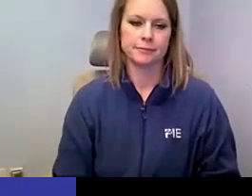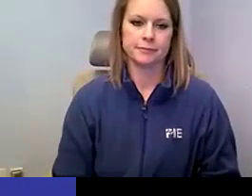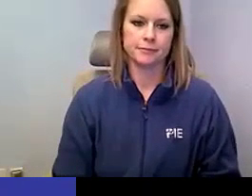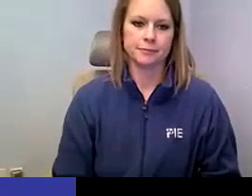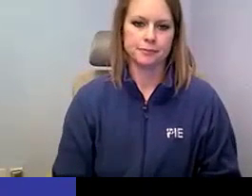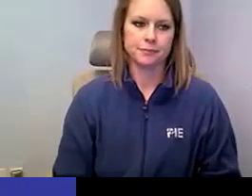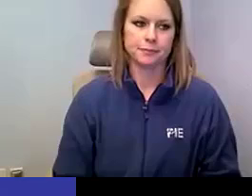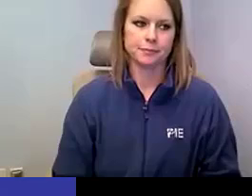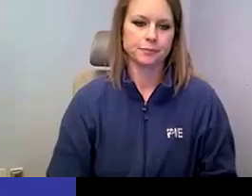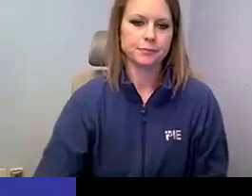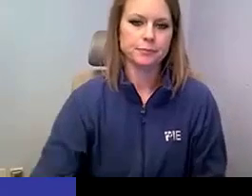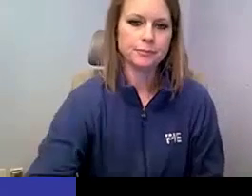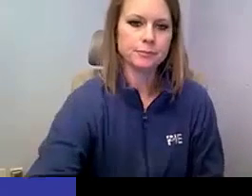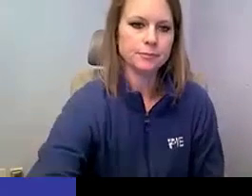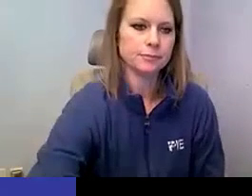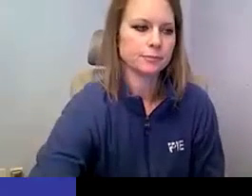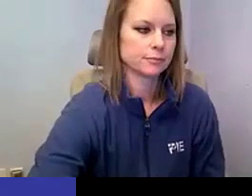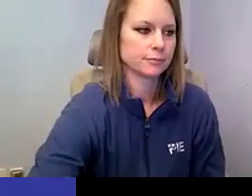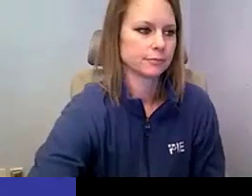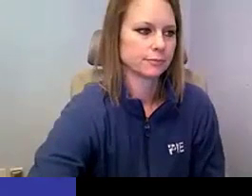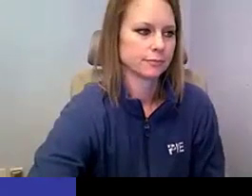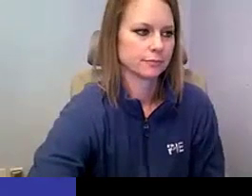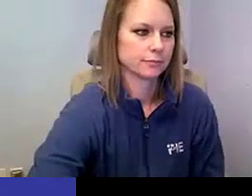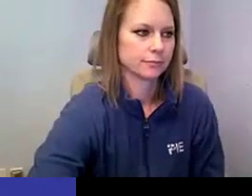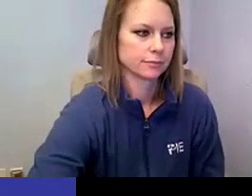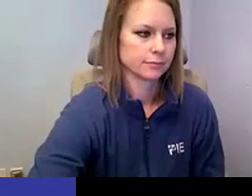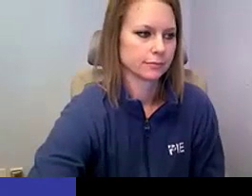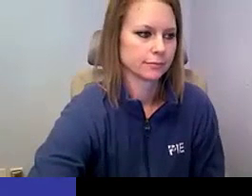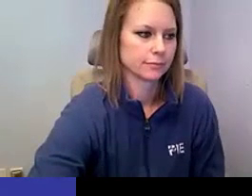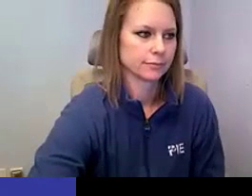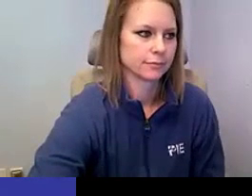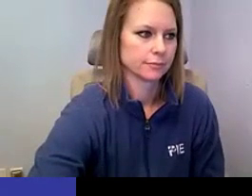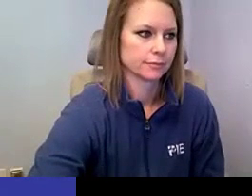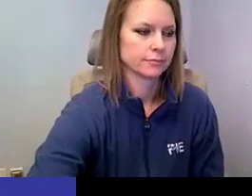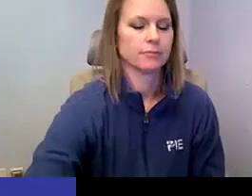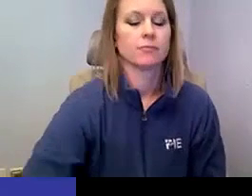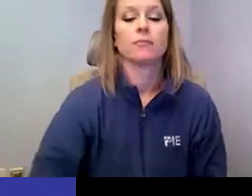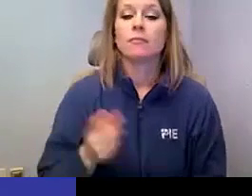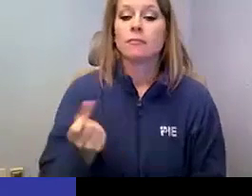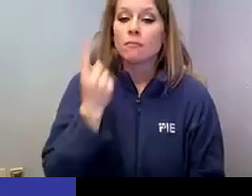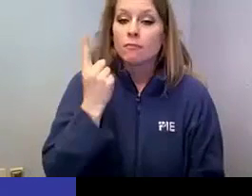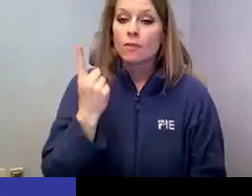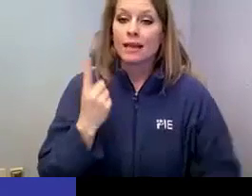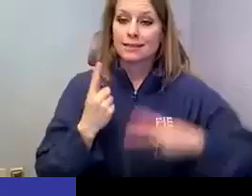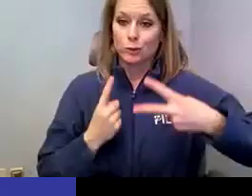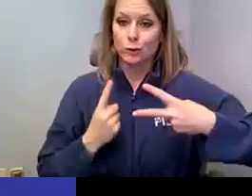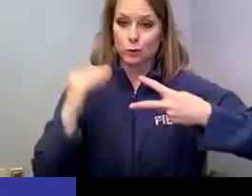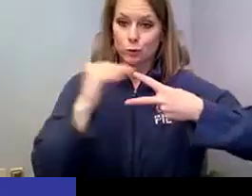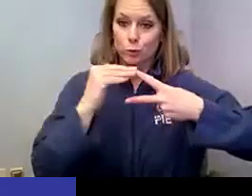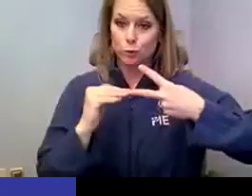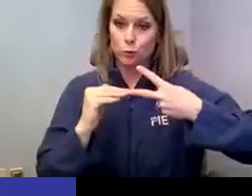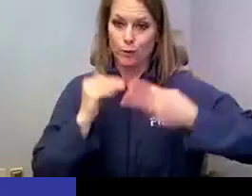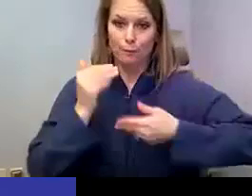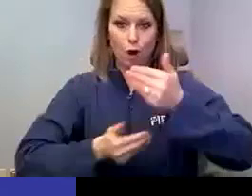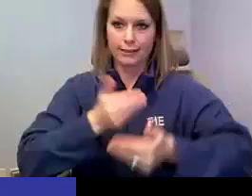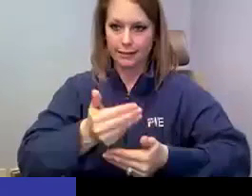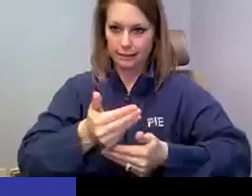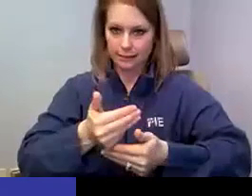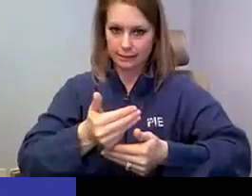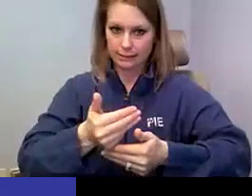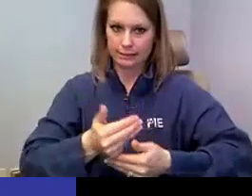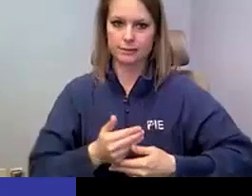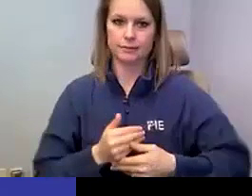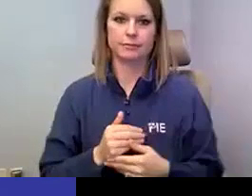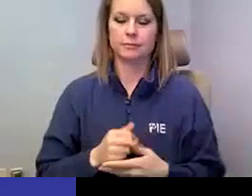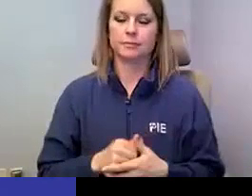At its core, the special education evaluation is a two-step process, not an event. It consists of